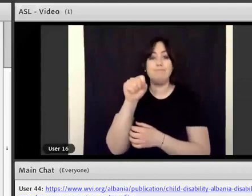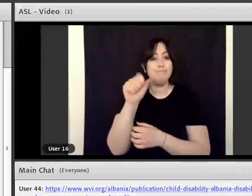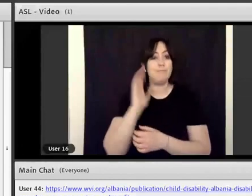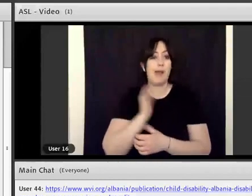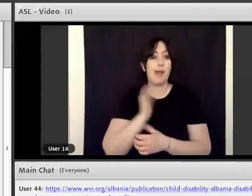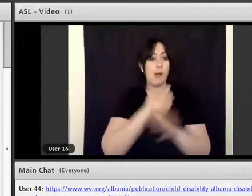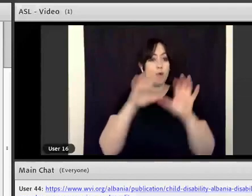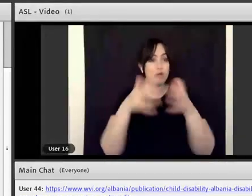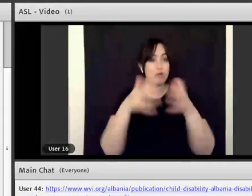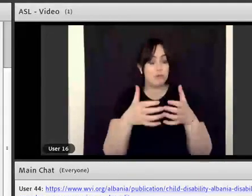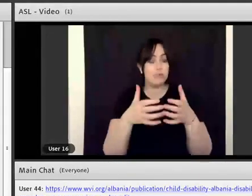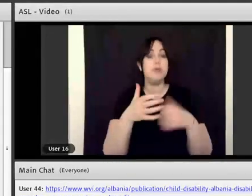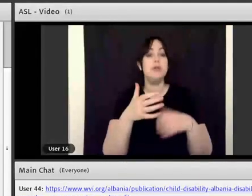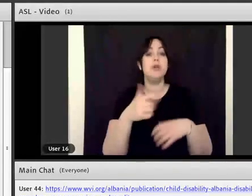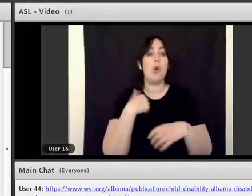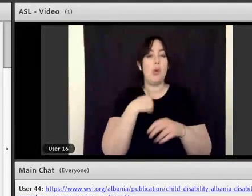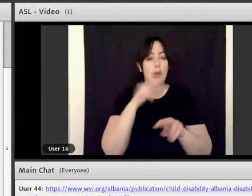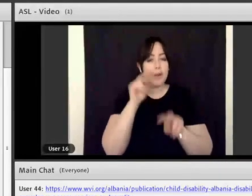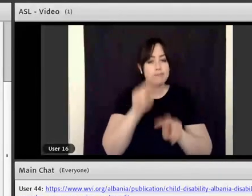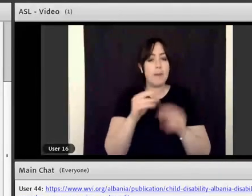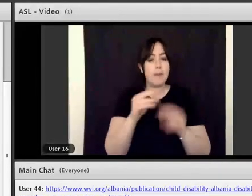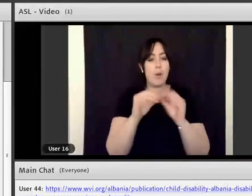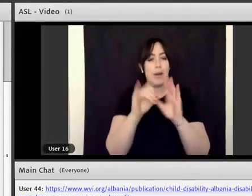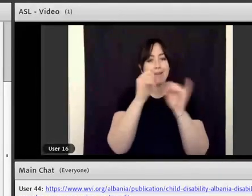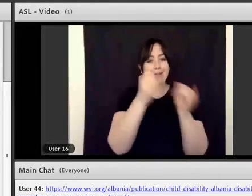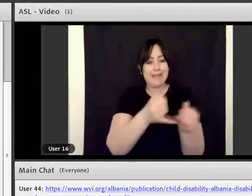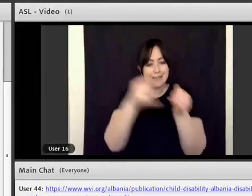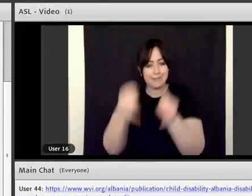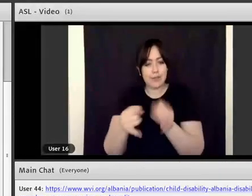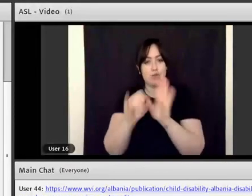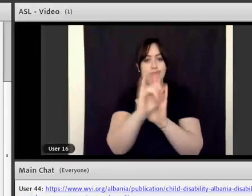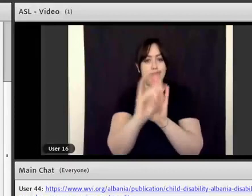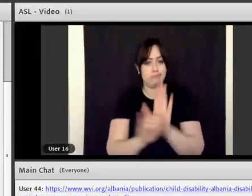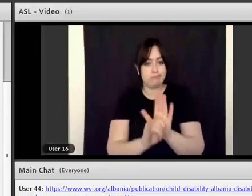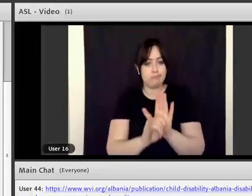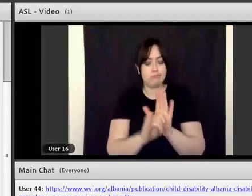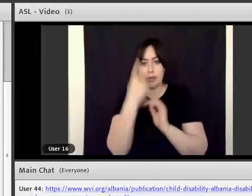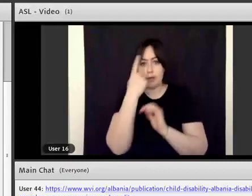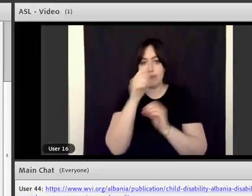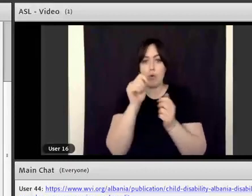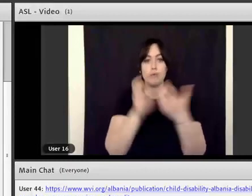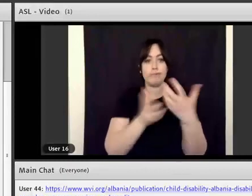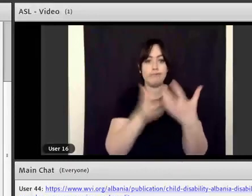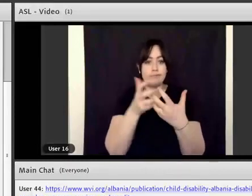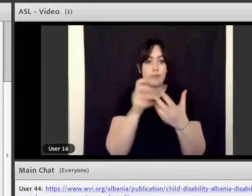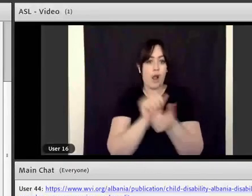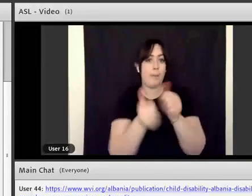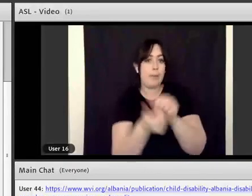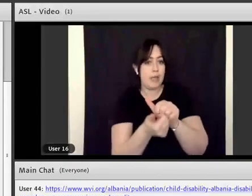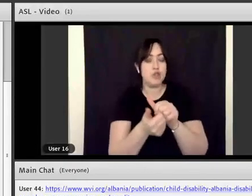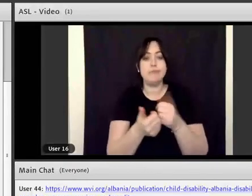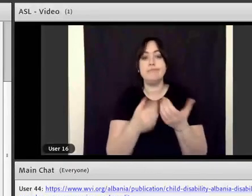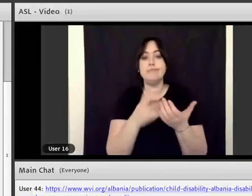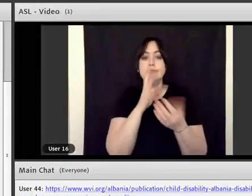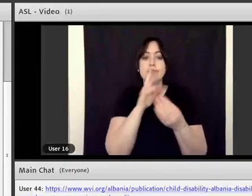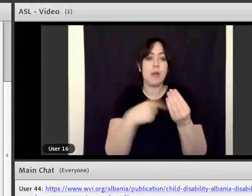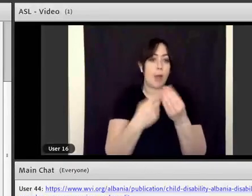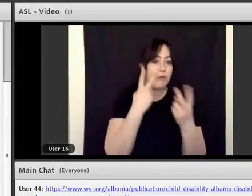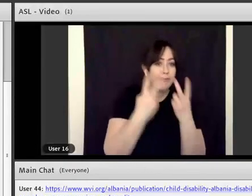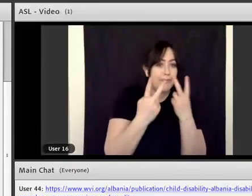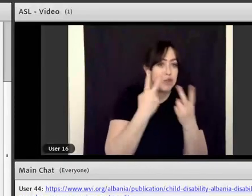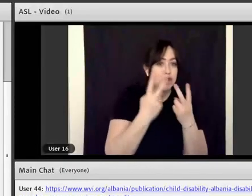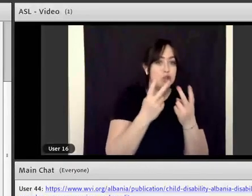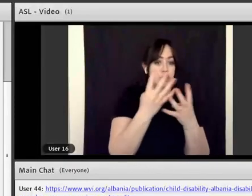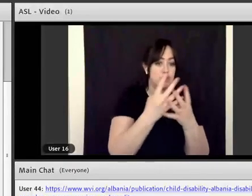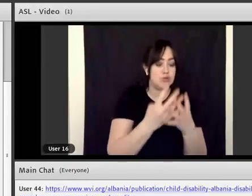were looking at more of individual identification for accommodation, talking about looking at vision screening and